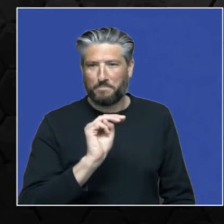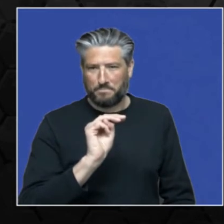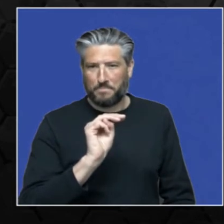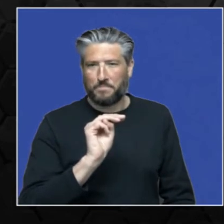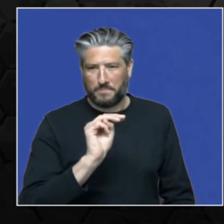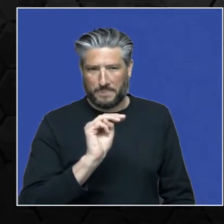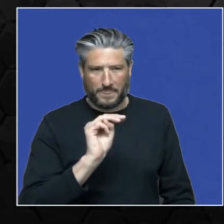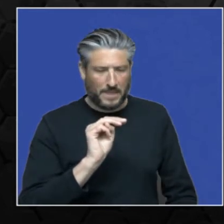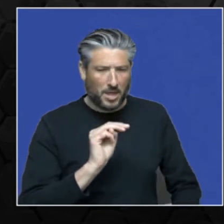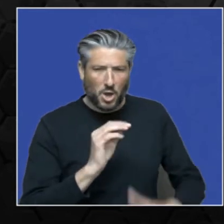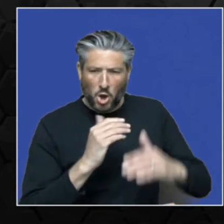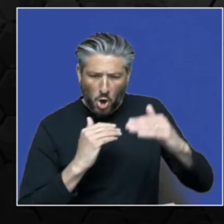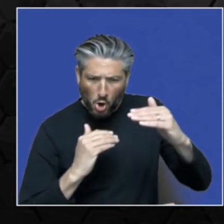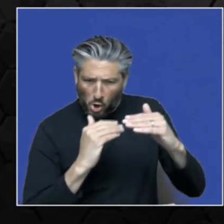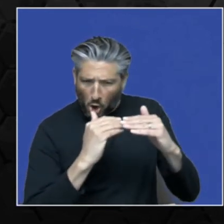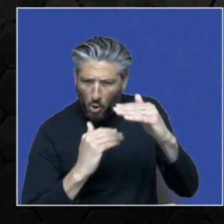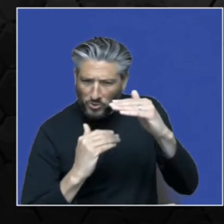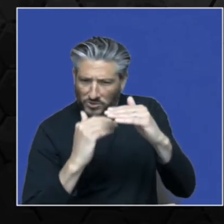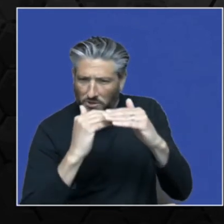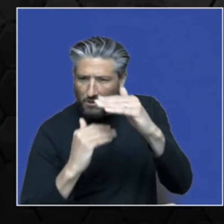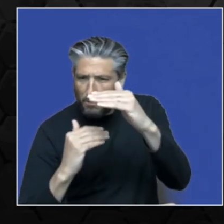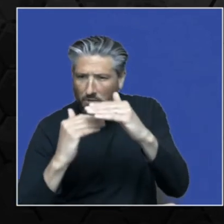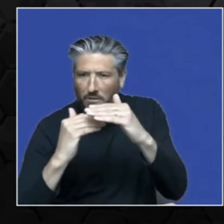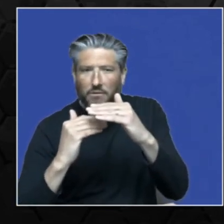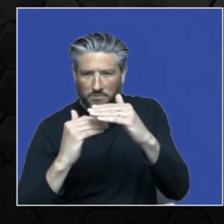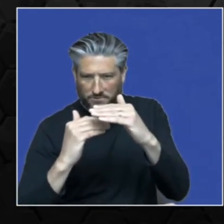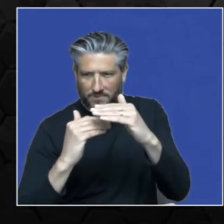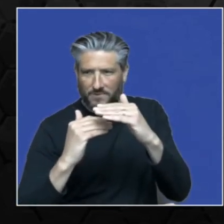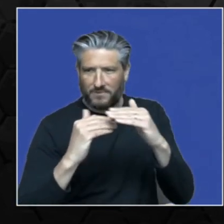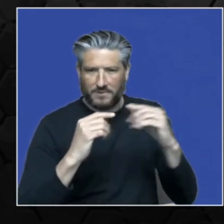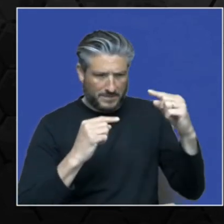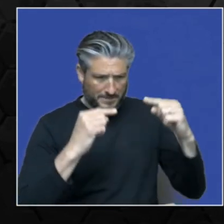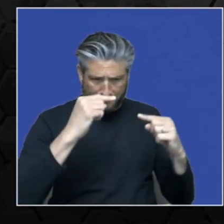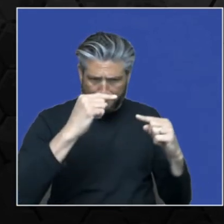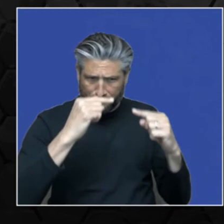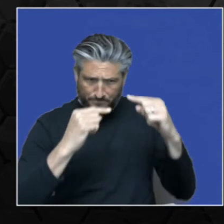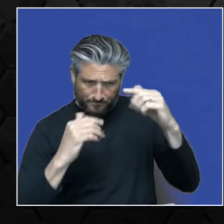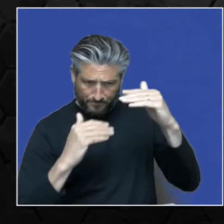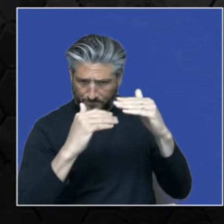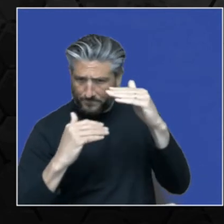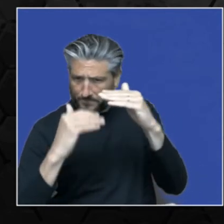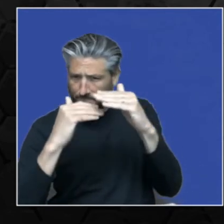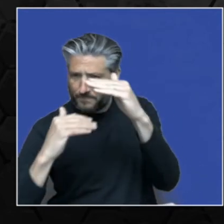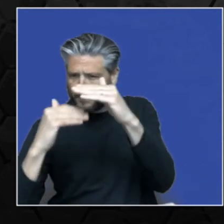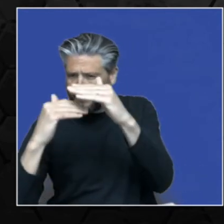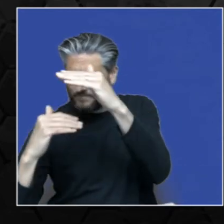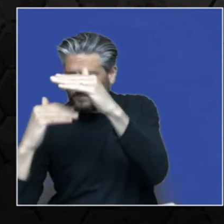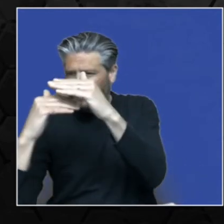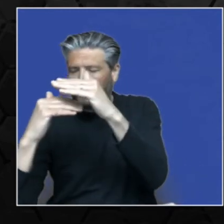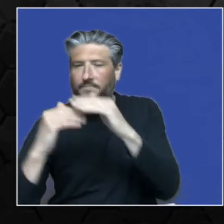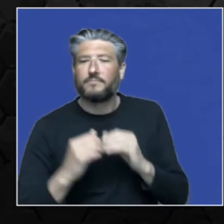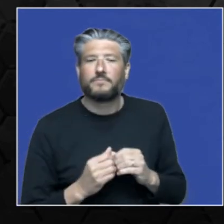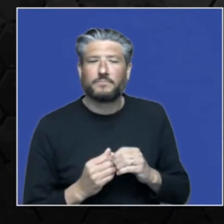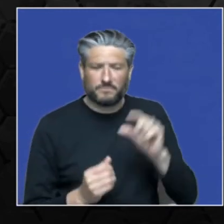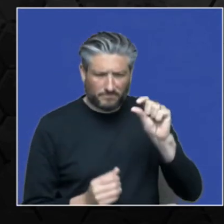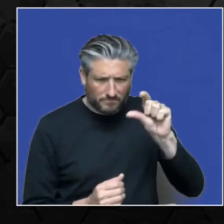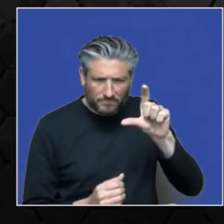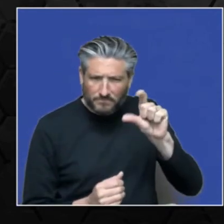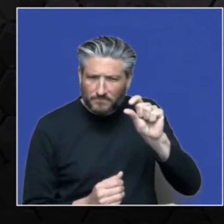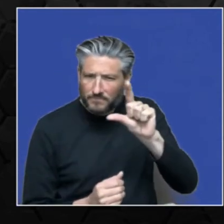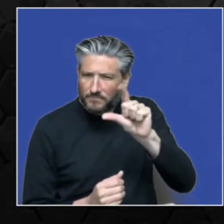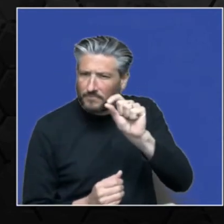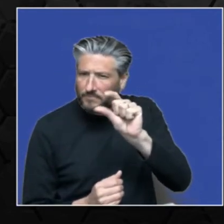data points, this machine lies the class and maximize the distance between them to more clearly differentiate